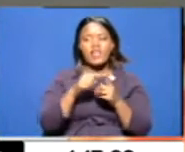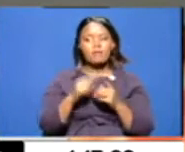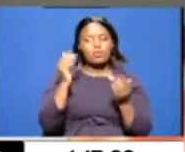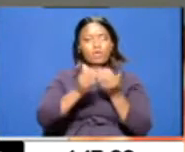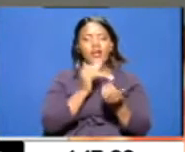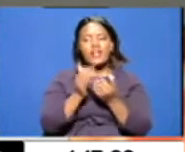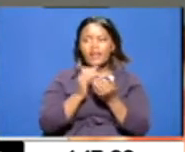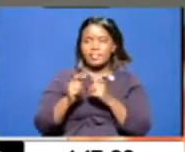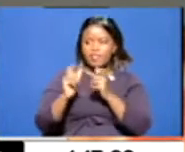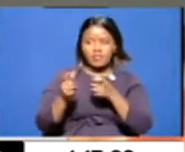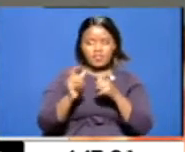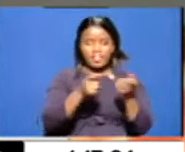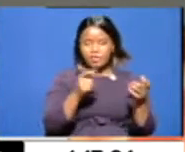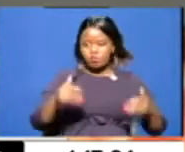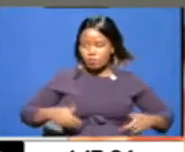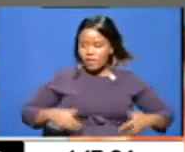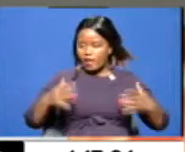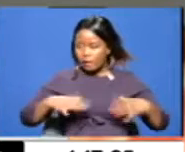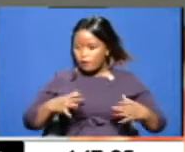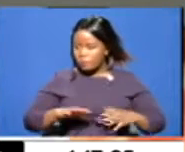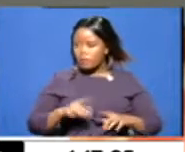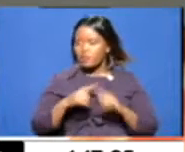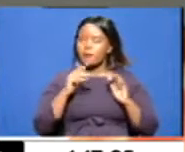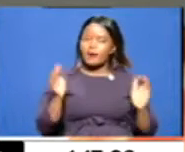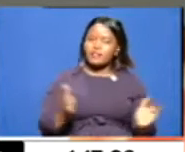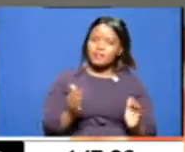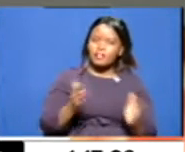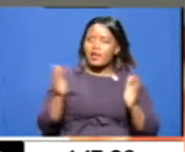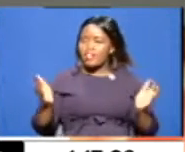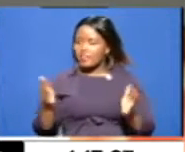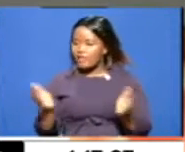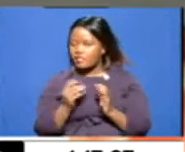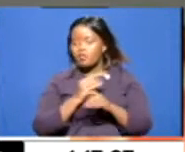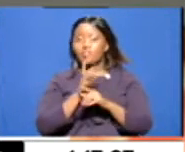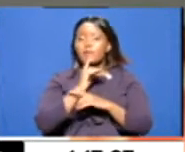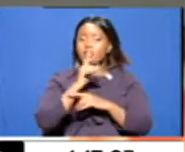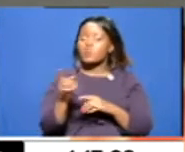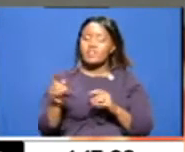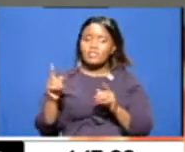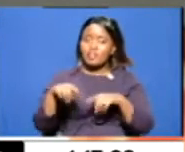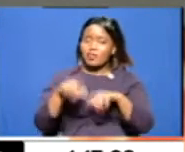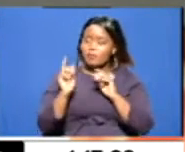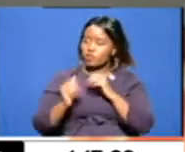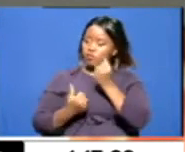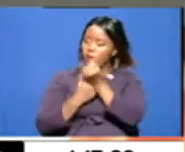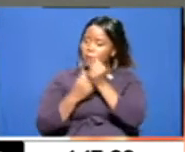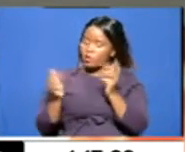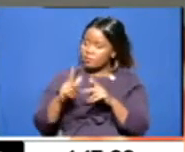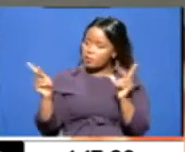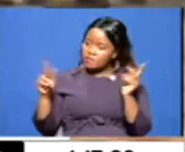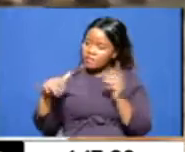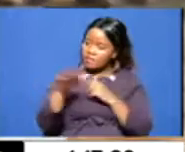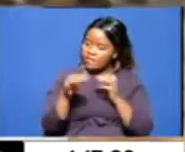young people, but to also encourage and rally them to be instruments of peace in the troubled areas of Ol-Moran and its environs.